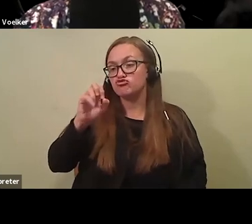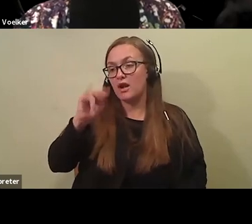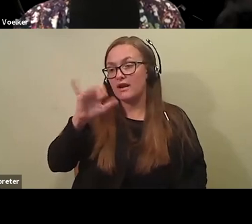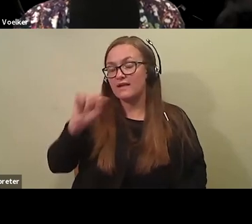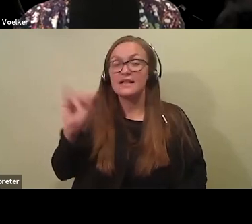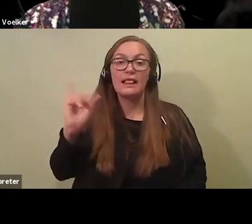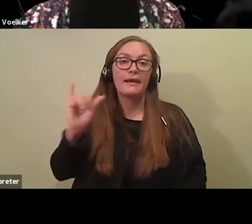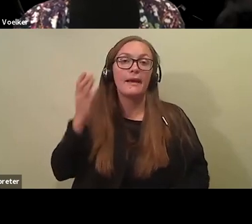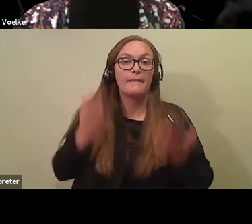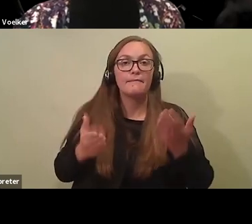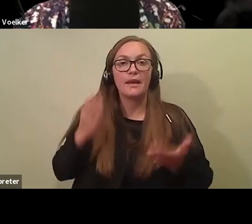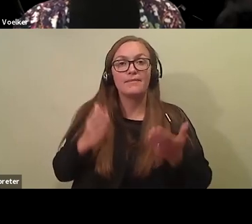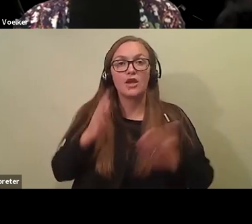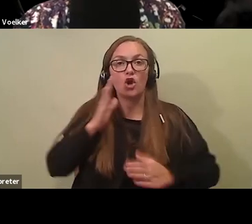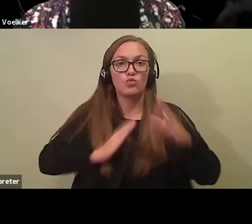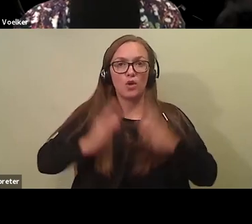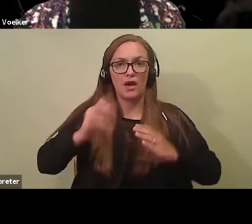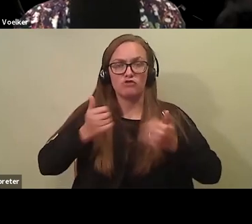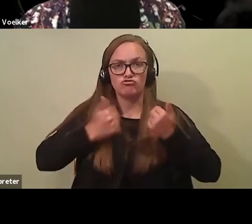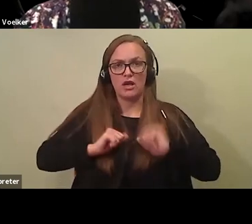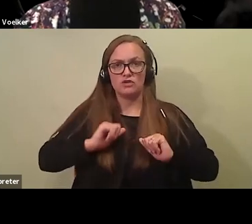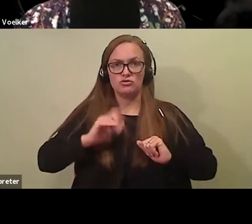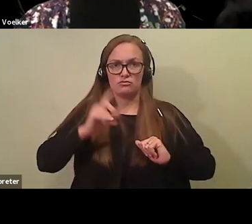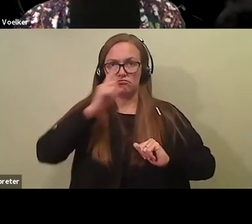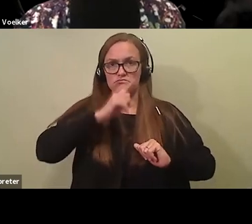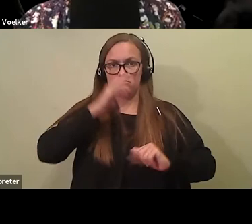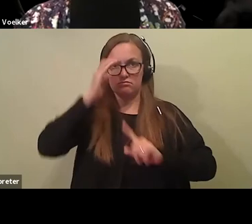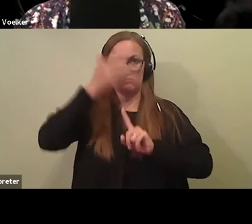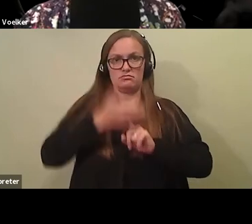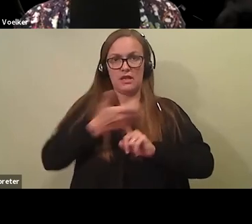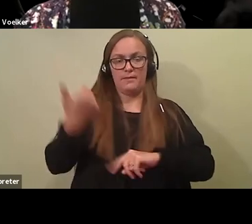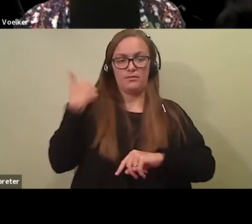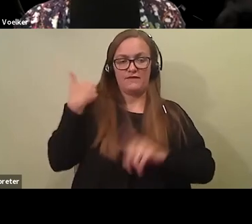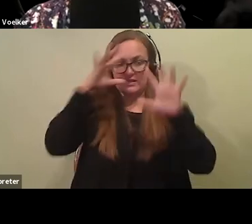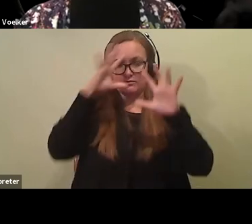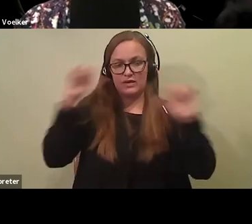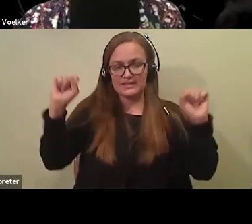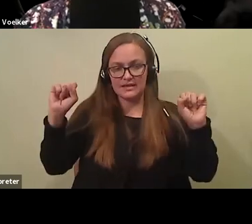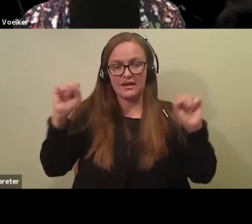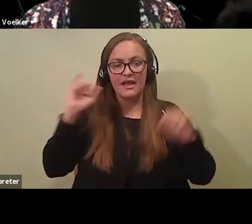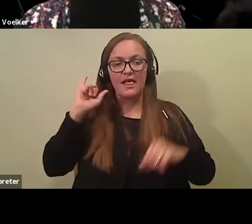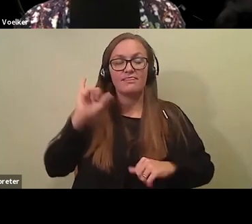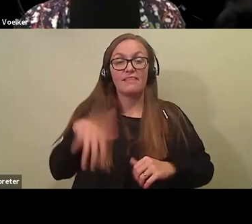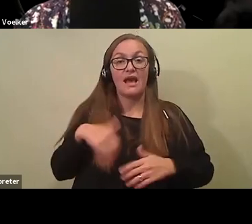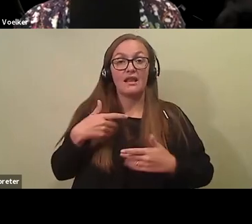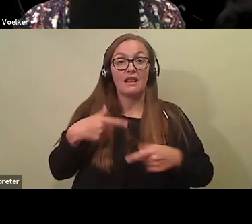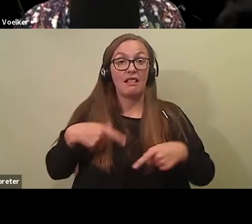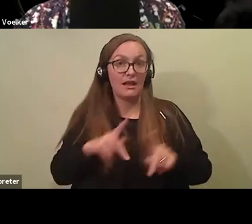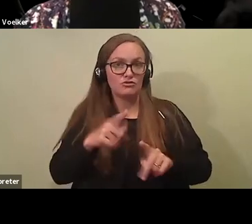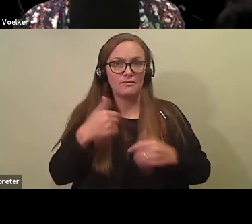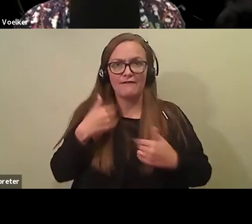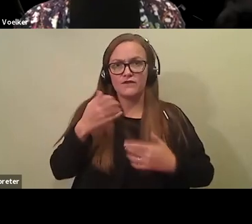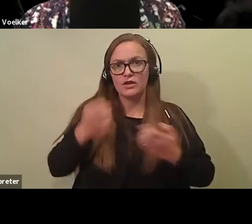trying to imitate like a previous president, for example. And that requires the robot to like display emotions like anger and,